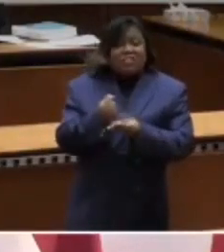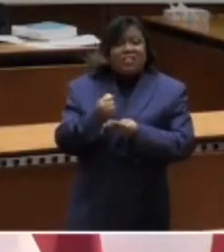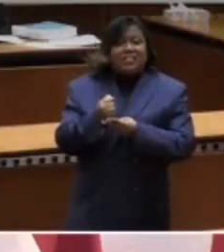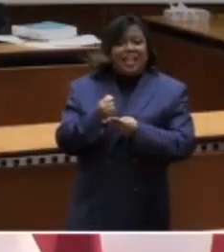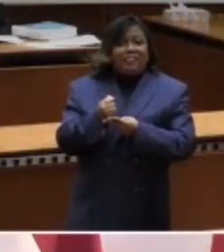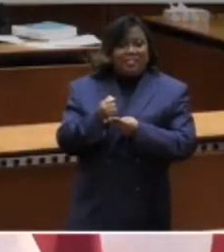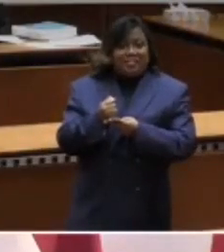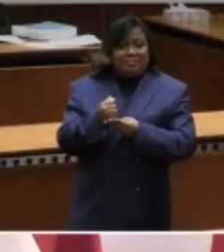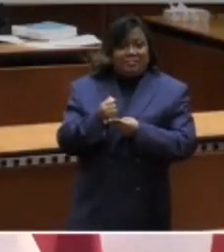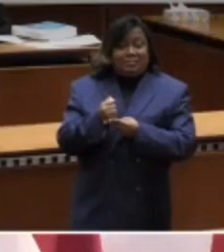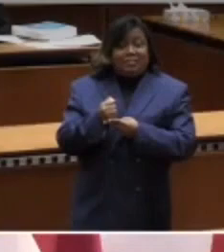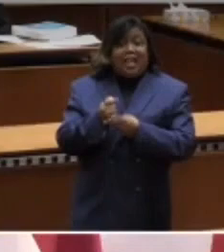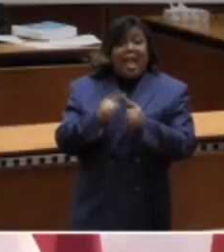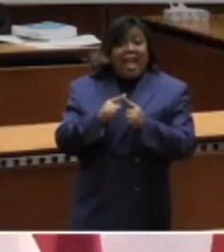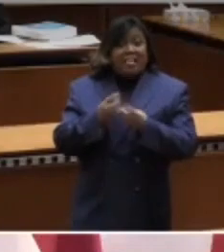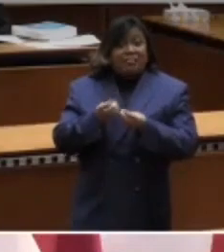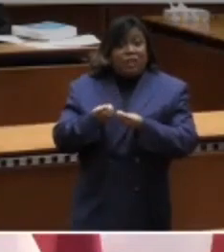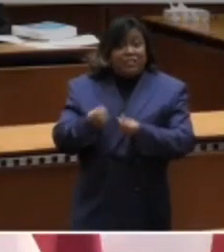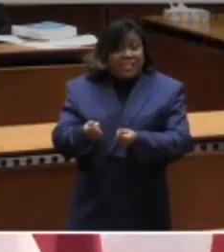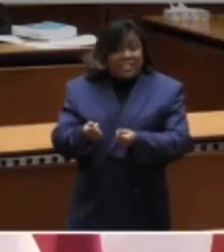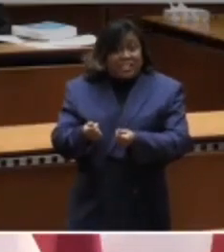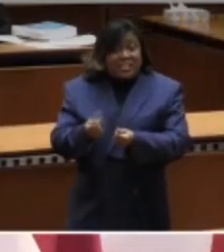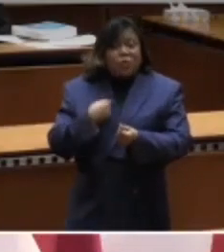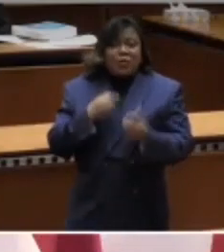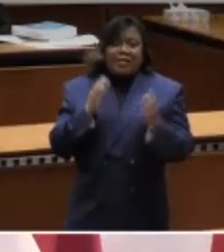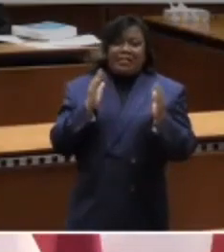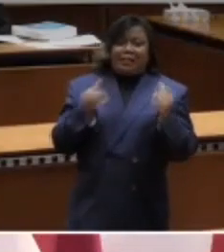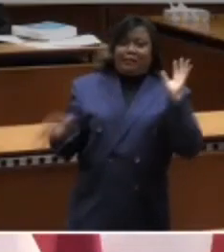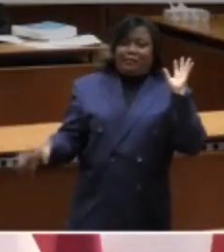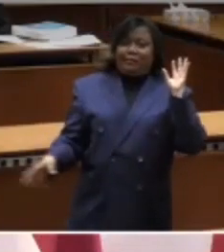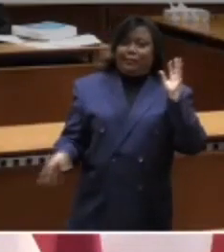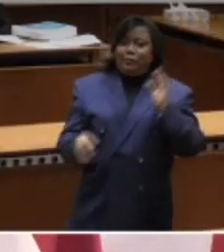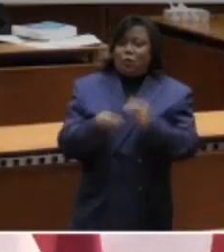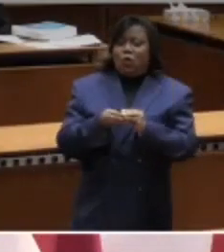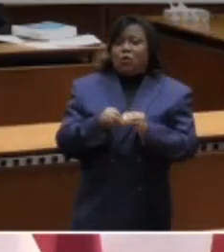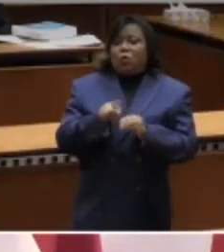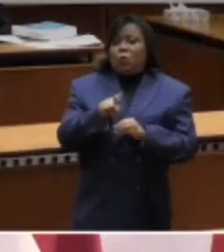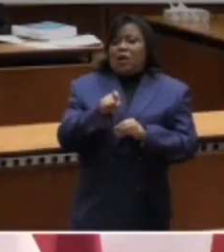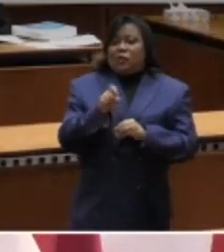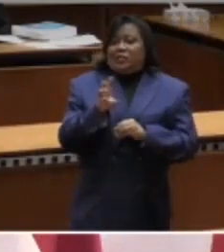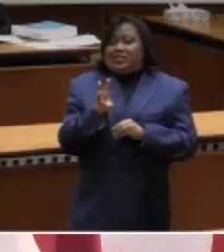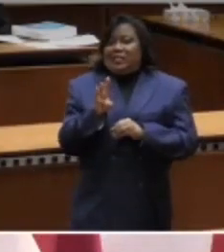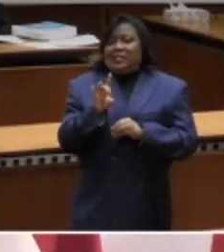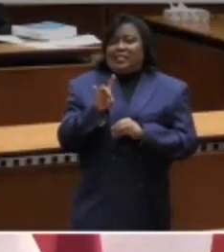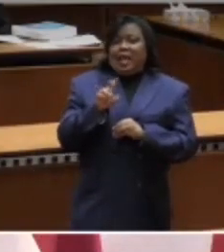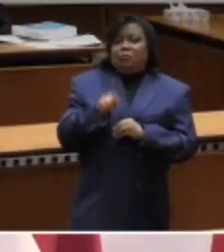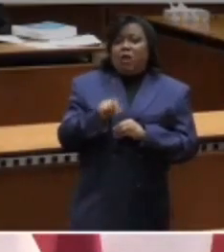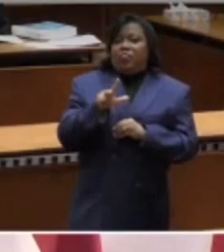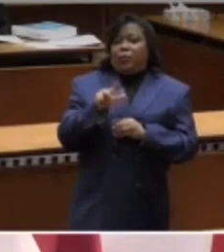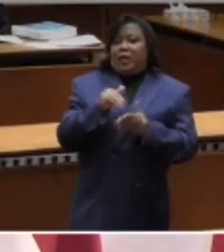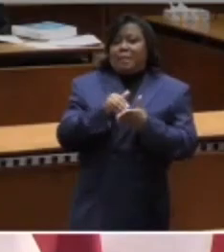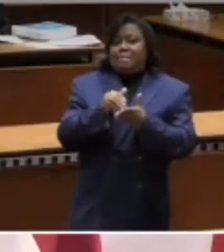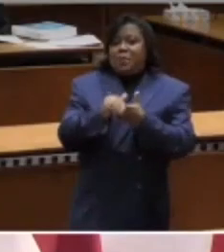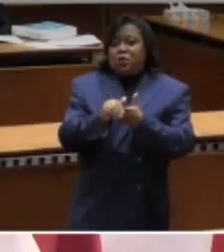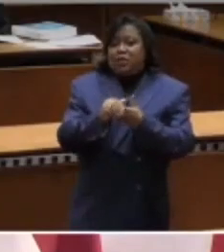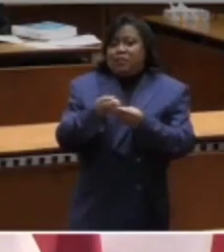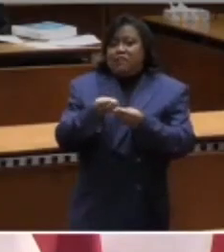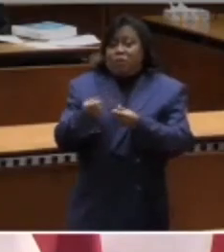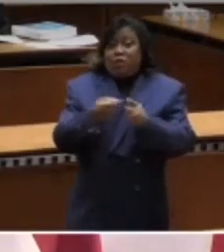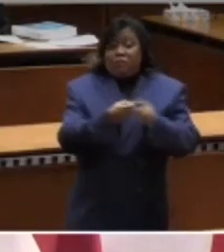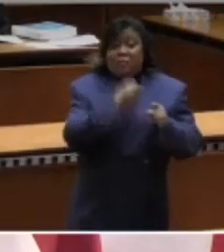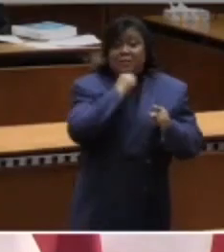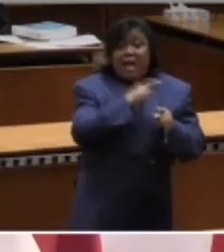savings. As for efficiencies, we expect a total of $168.3 million flowing